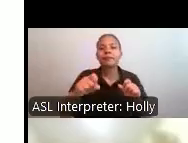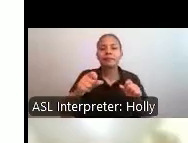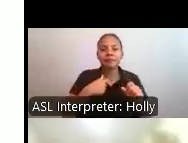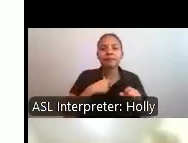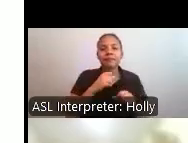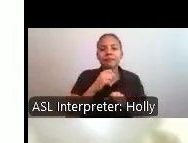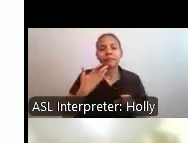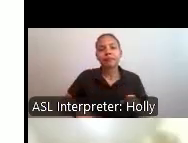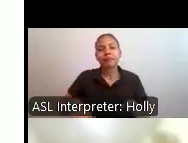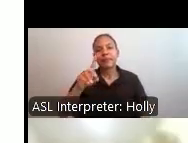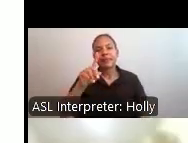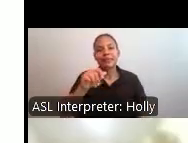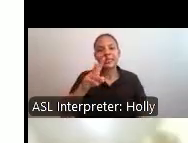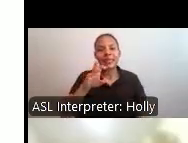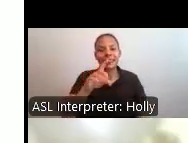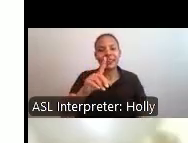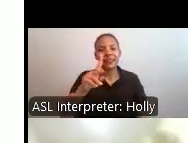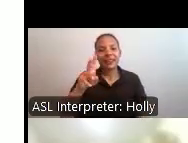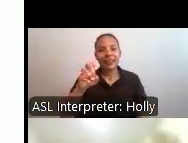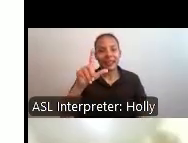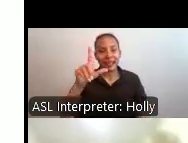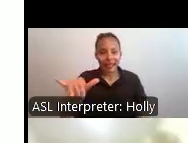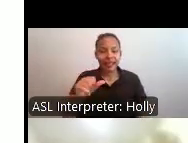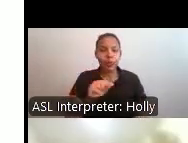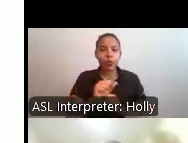region. Lindsay.